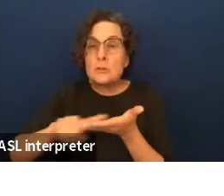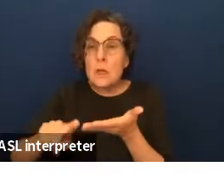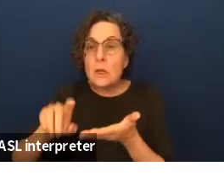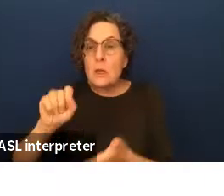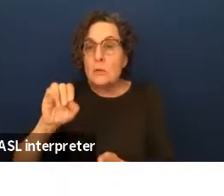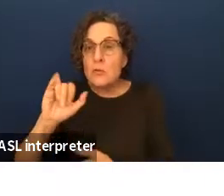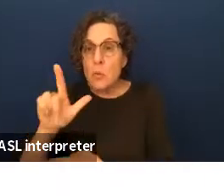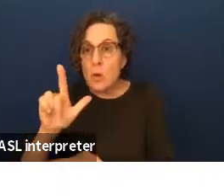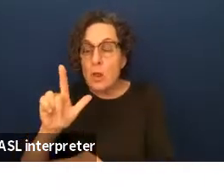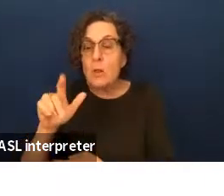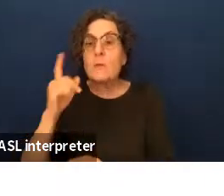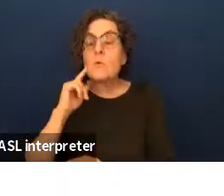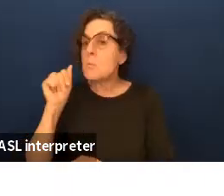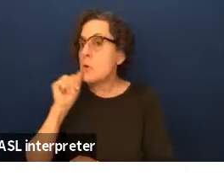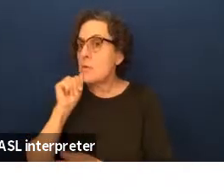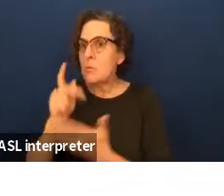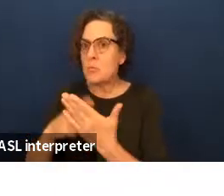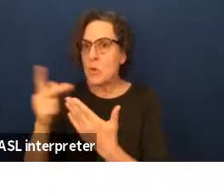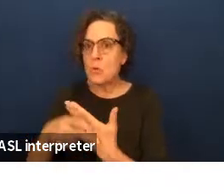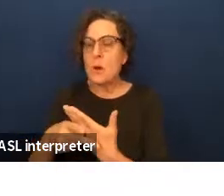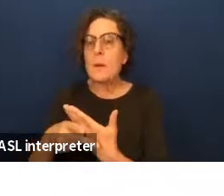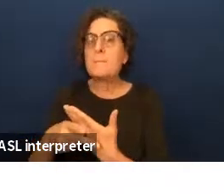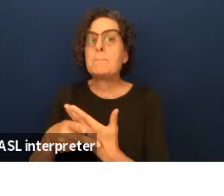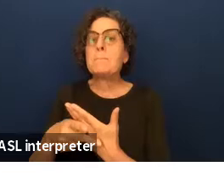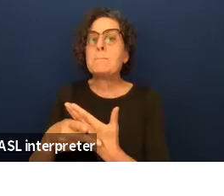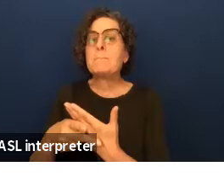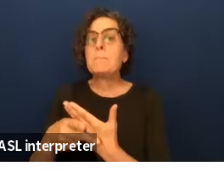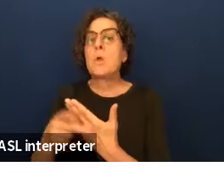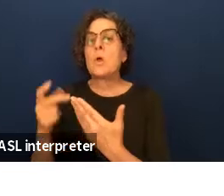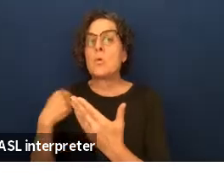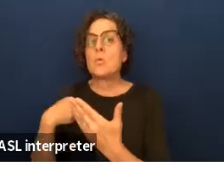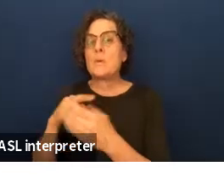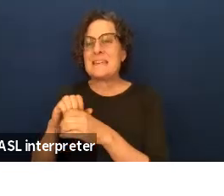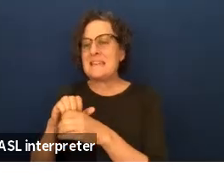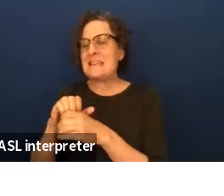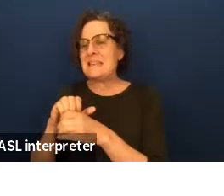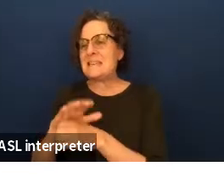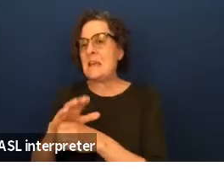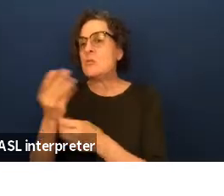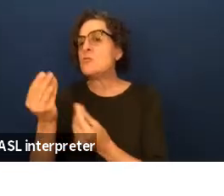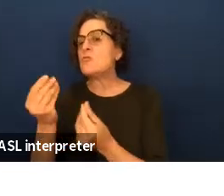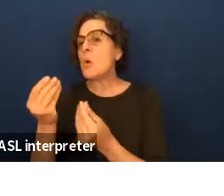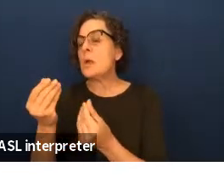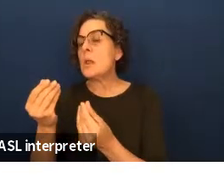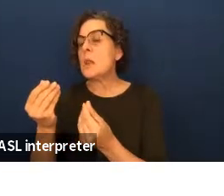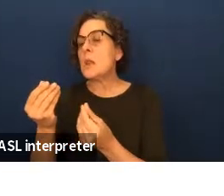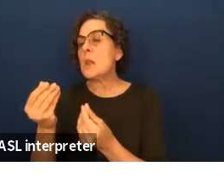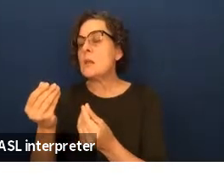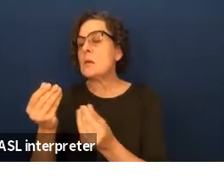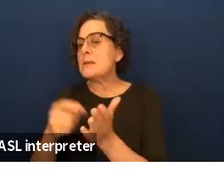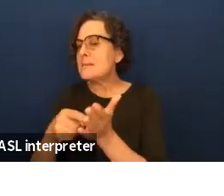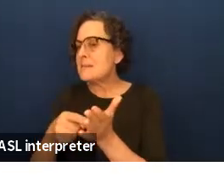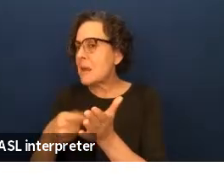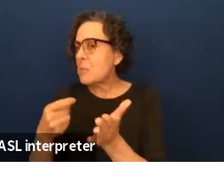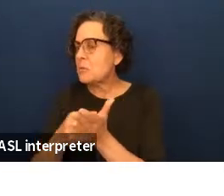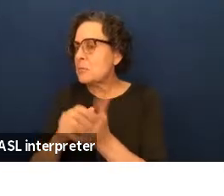for the private program, we set up soil sampling to be done at the end and allow the